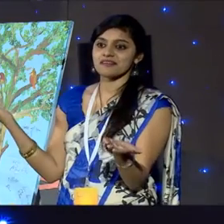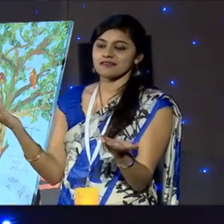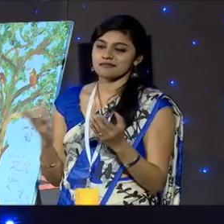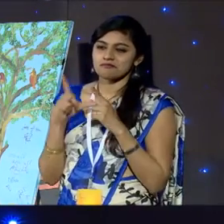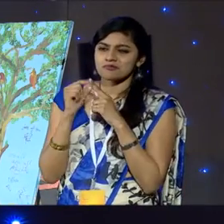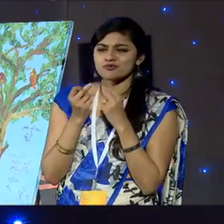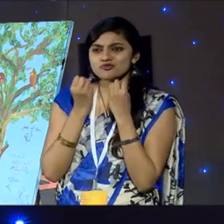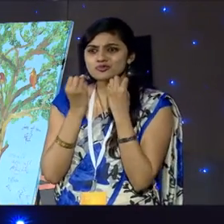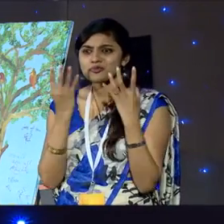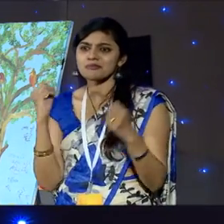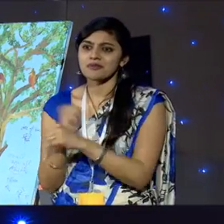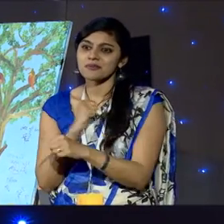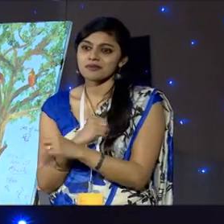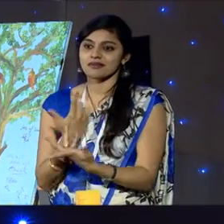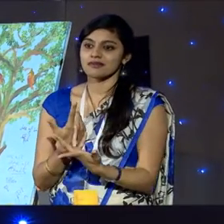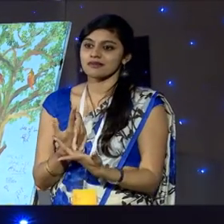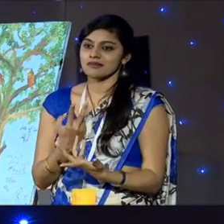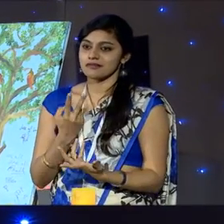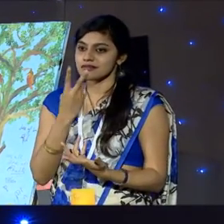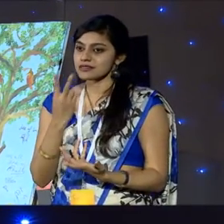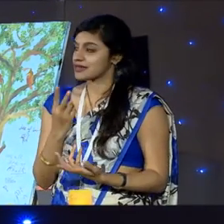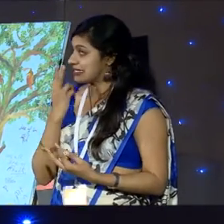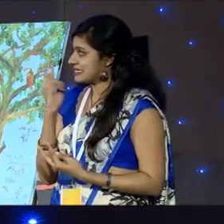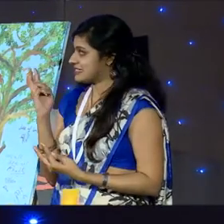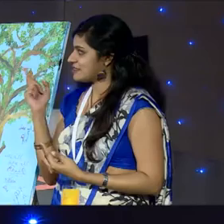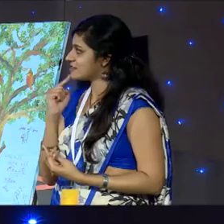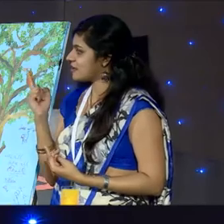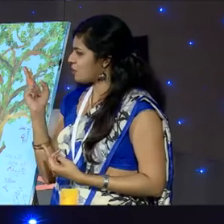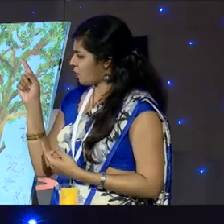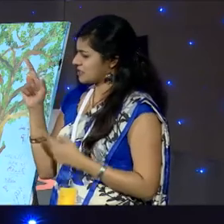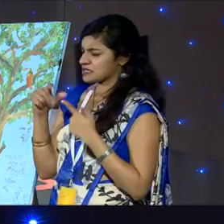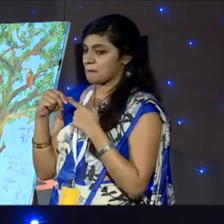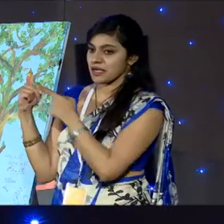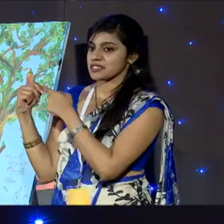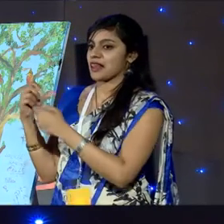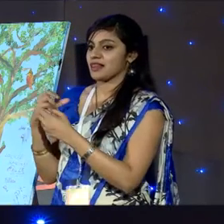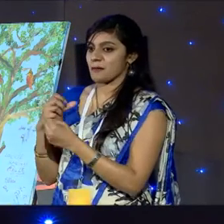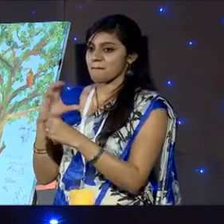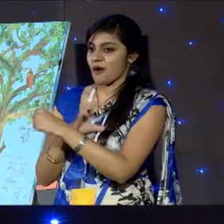at me, tell me one special ability you see in me.